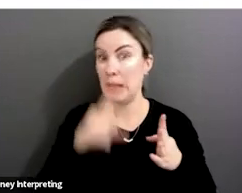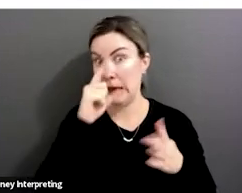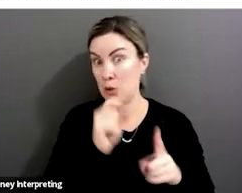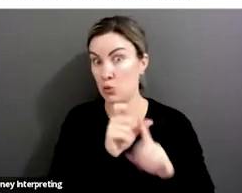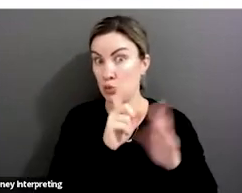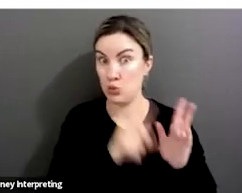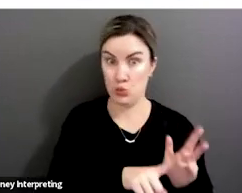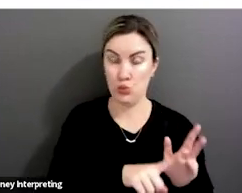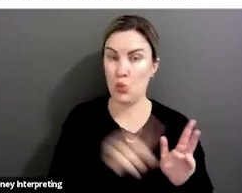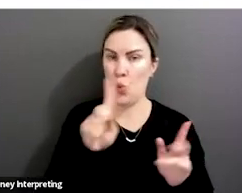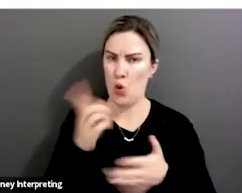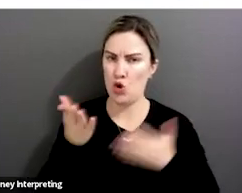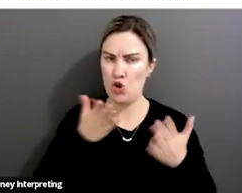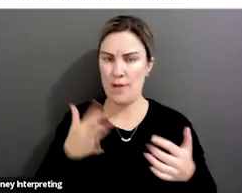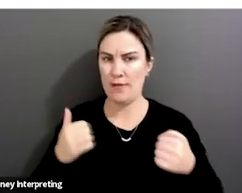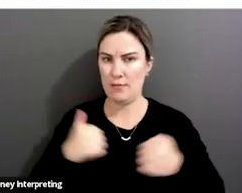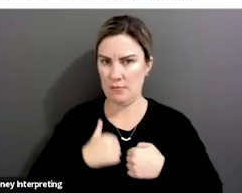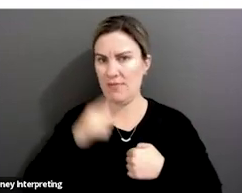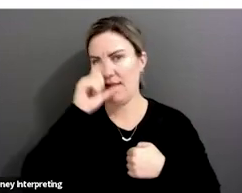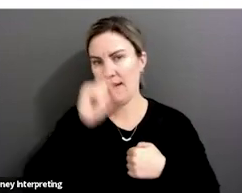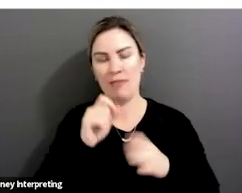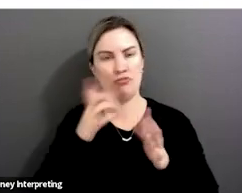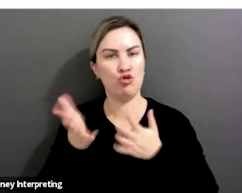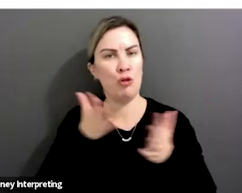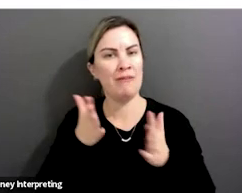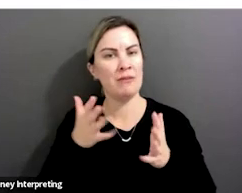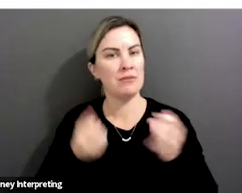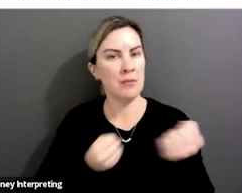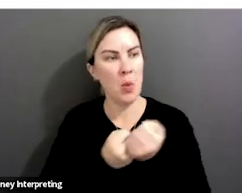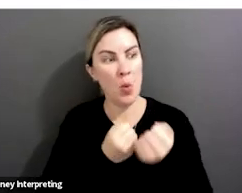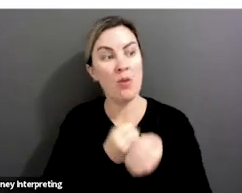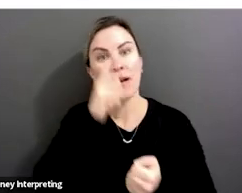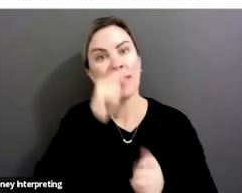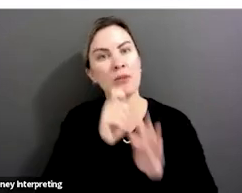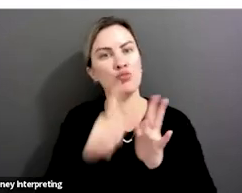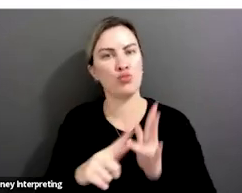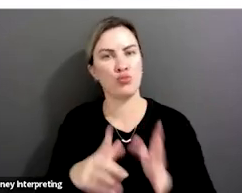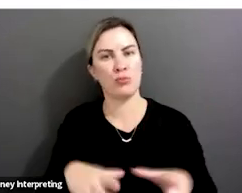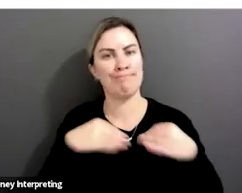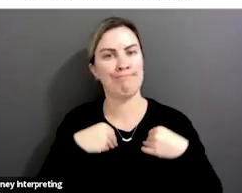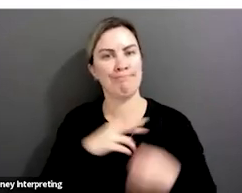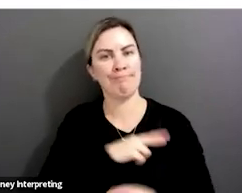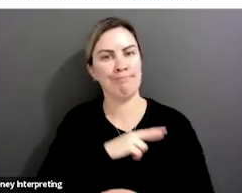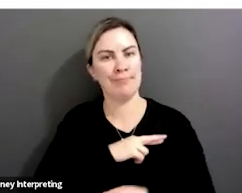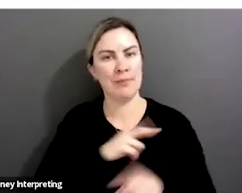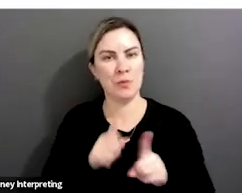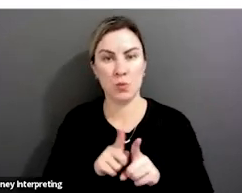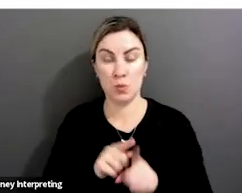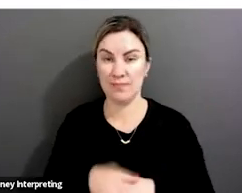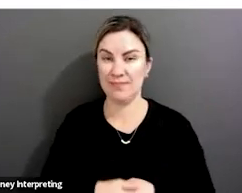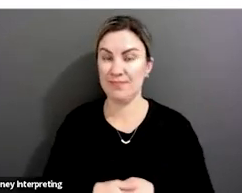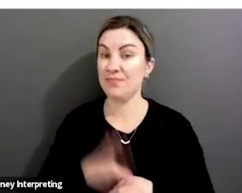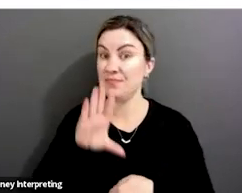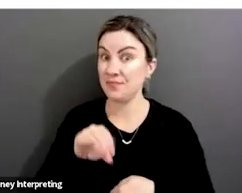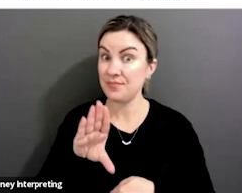services that support them can take action on in disaster risk reduction. But a real turning point was when we partnered up